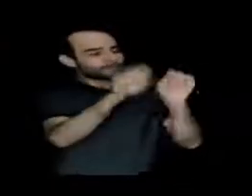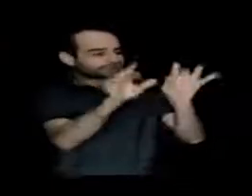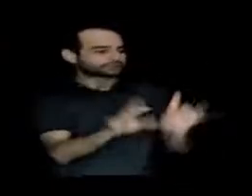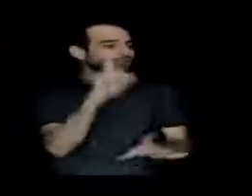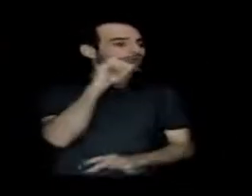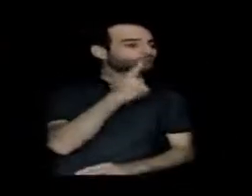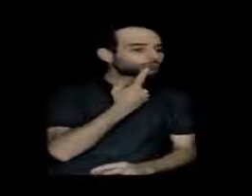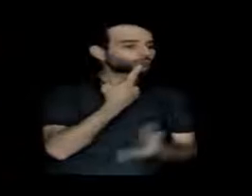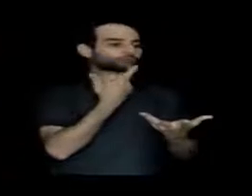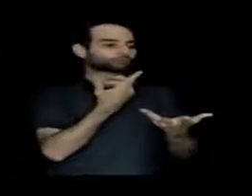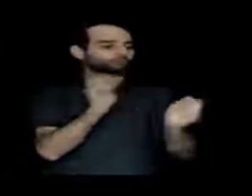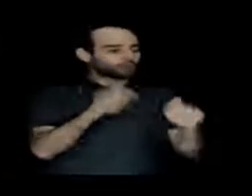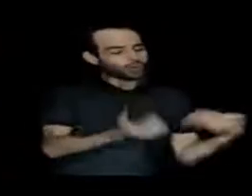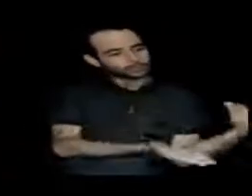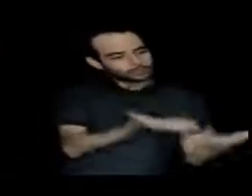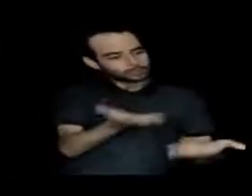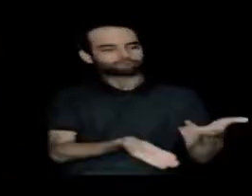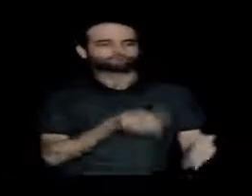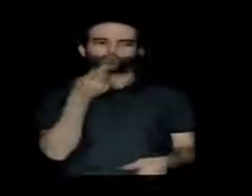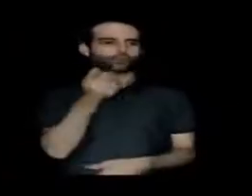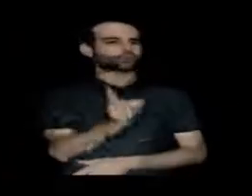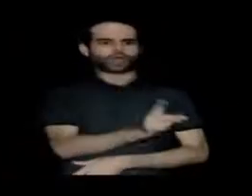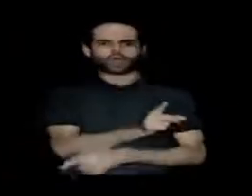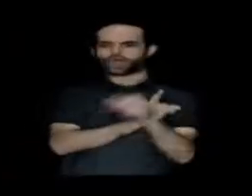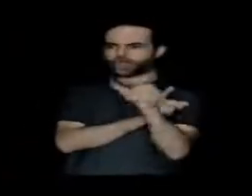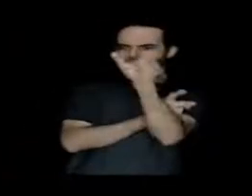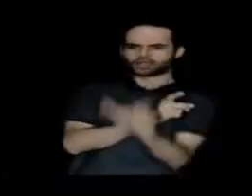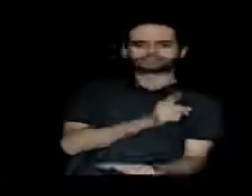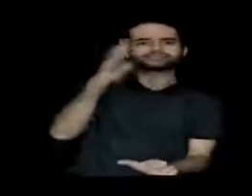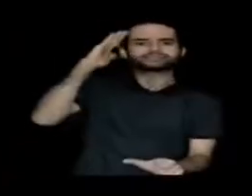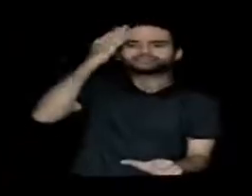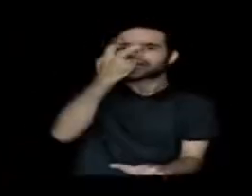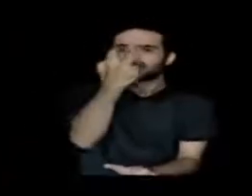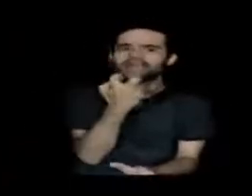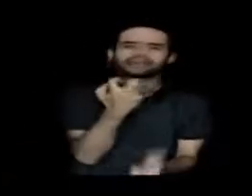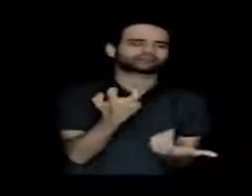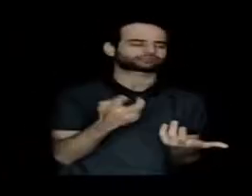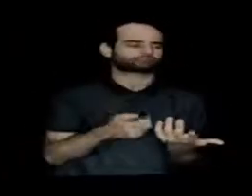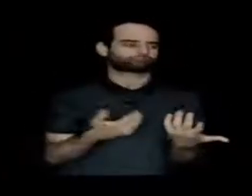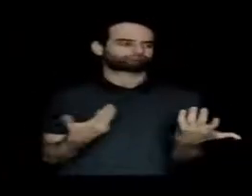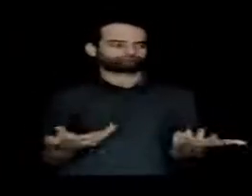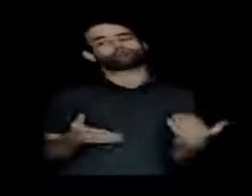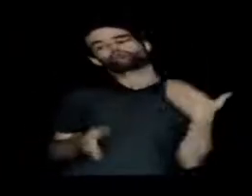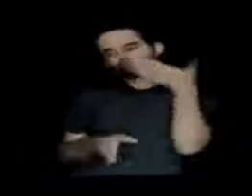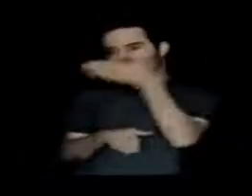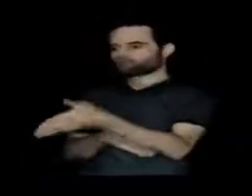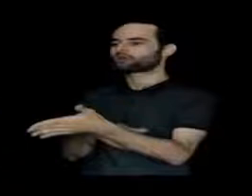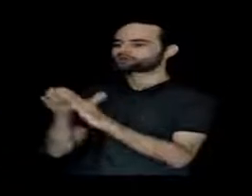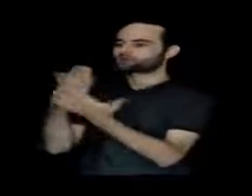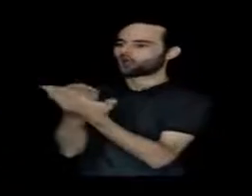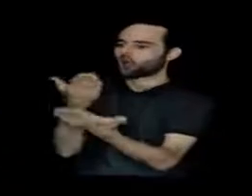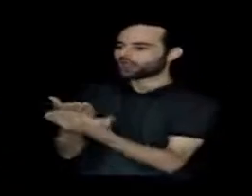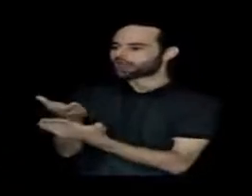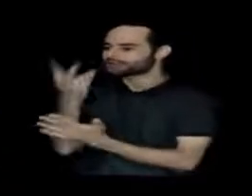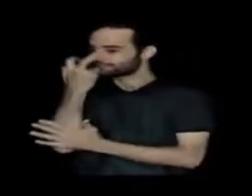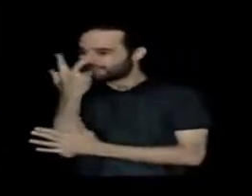going back to the country arrived, it was a shock. It was a big shake. It was another destruction of